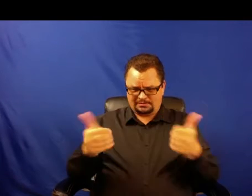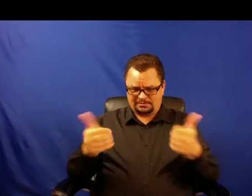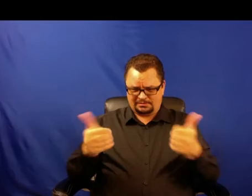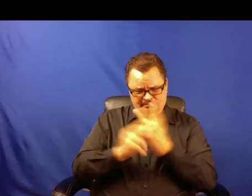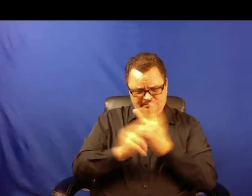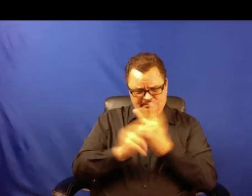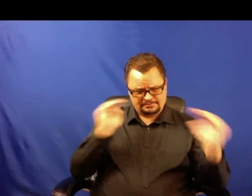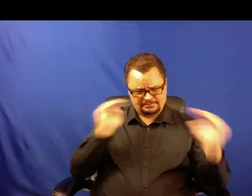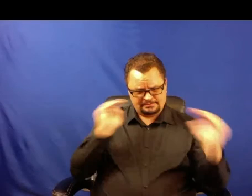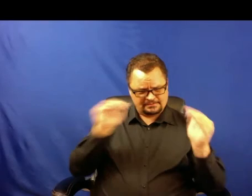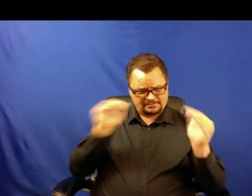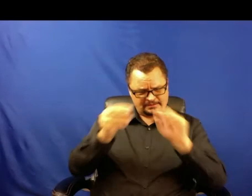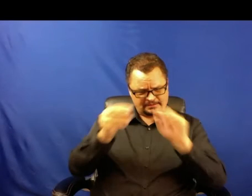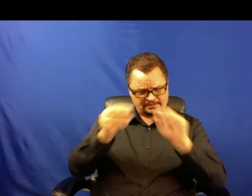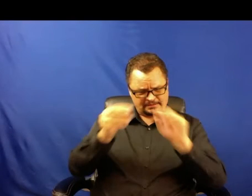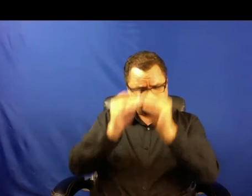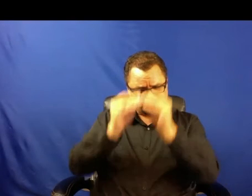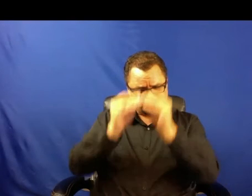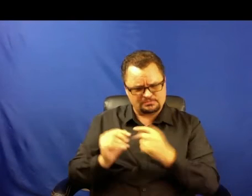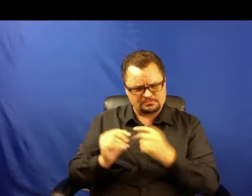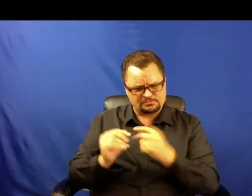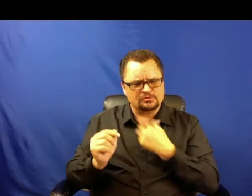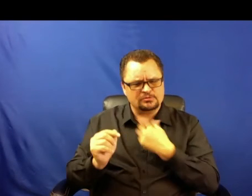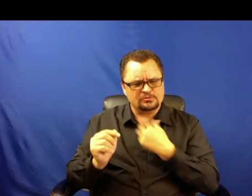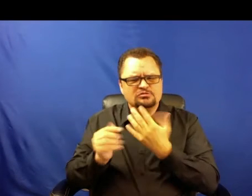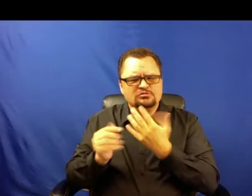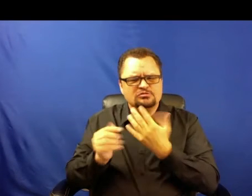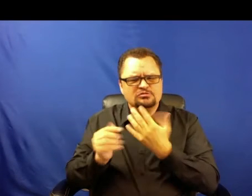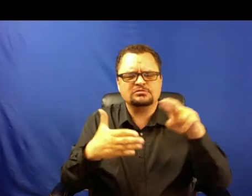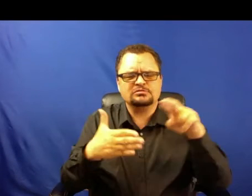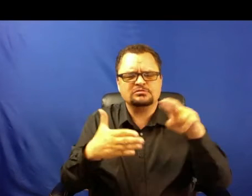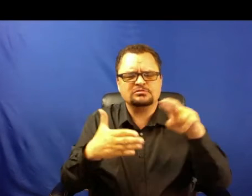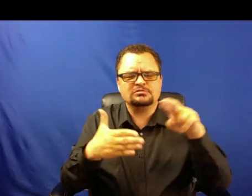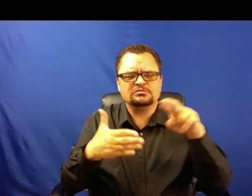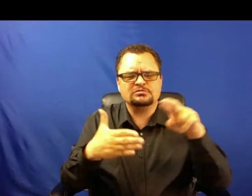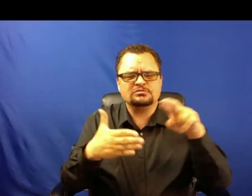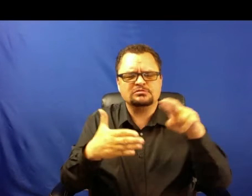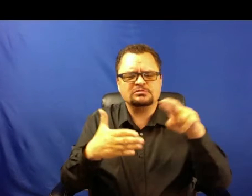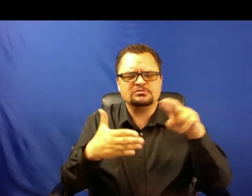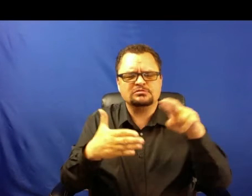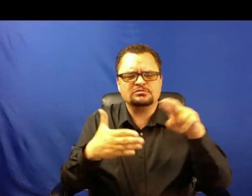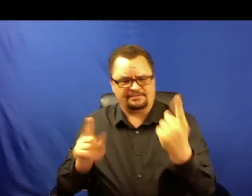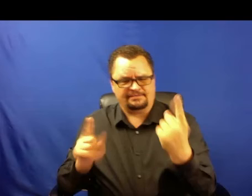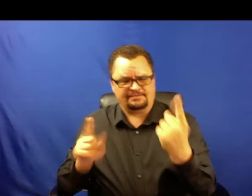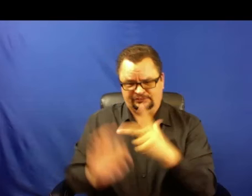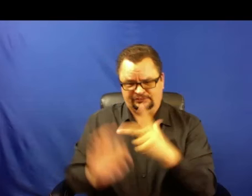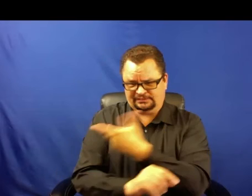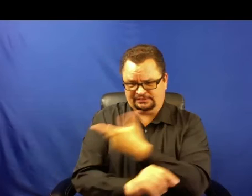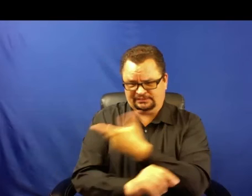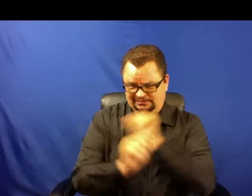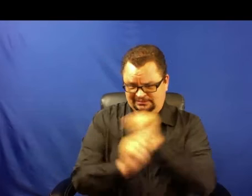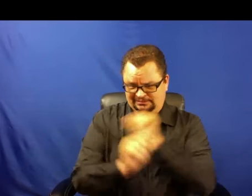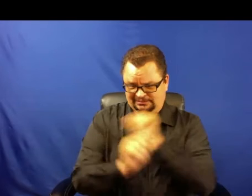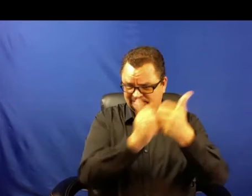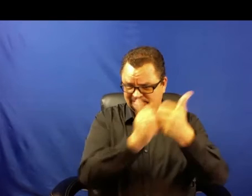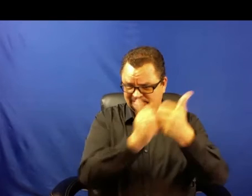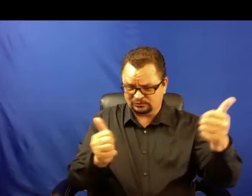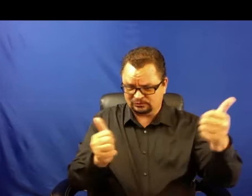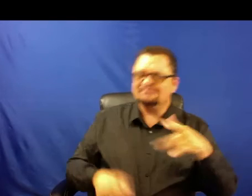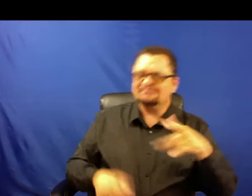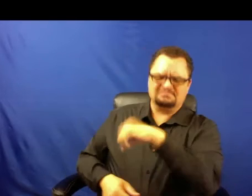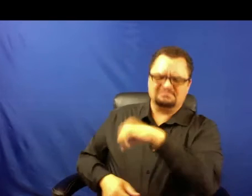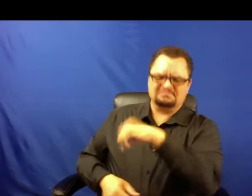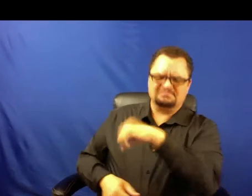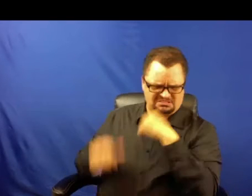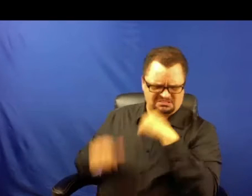something you can do? Yes, we'll break that down on our dashboard like we did for the 12 to 17 to track that cohort itself and how